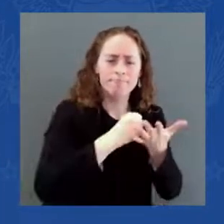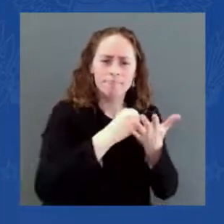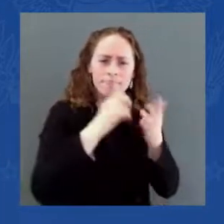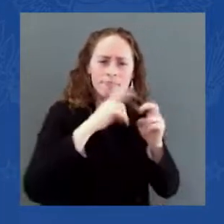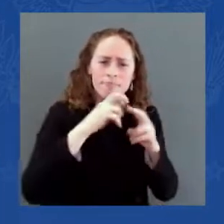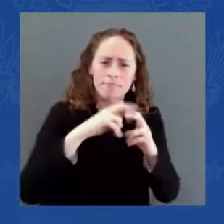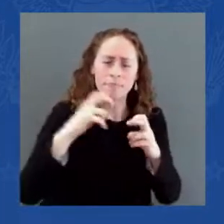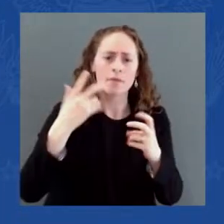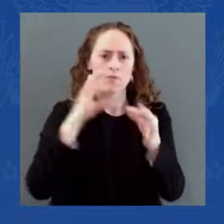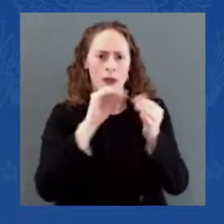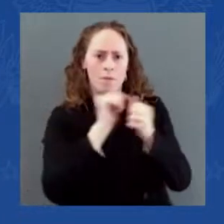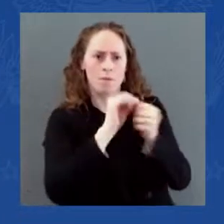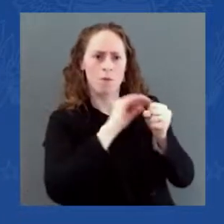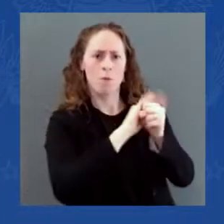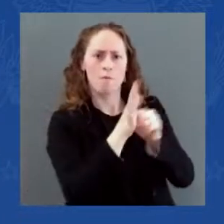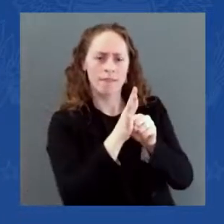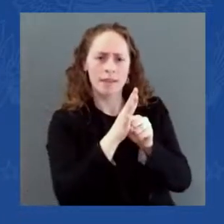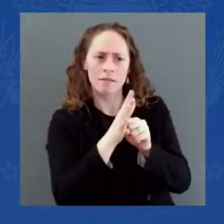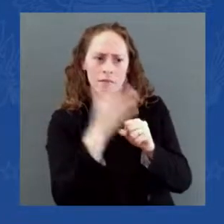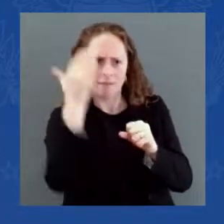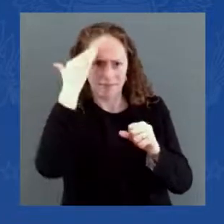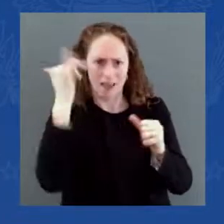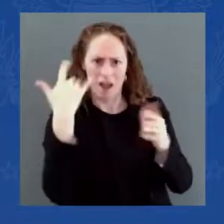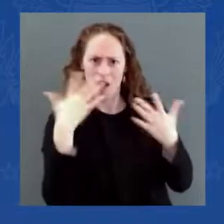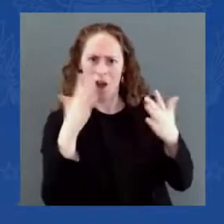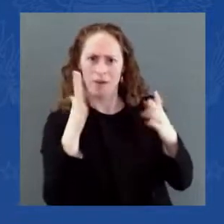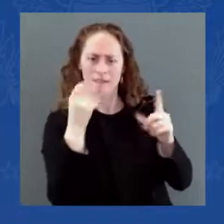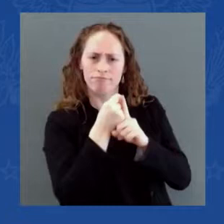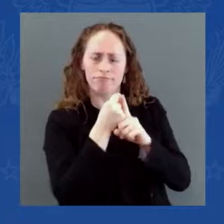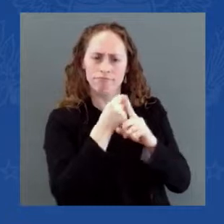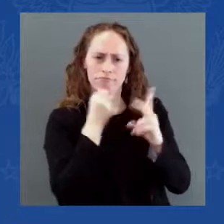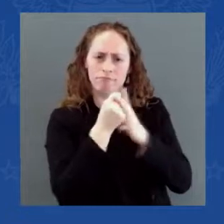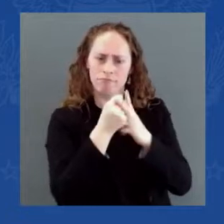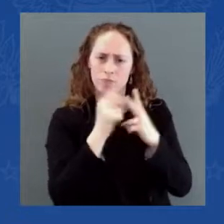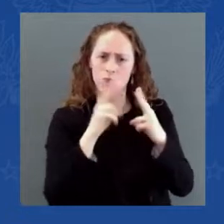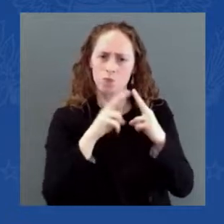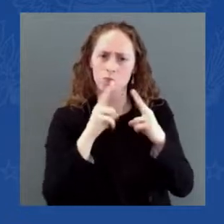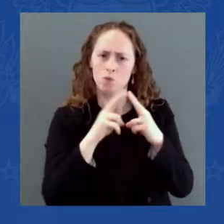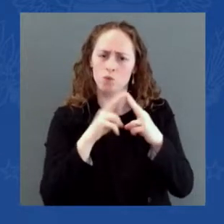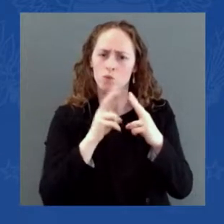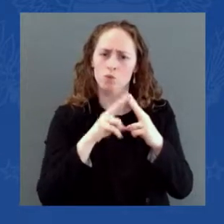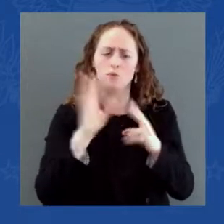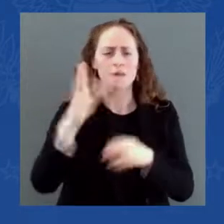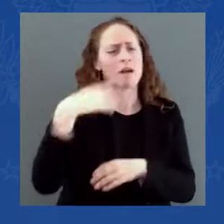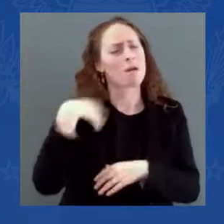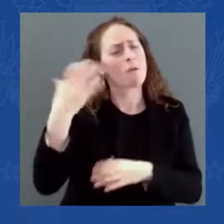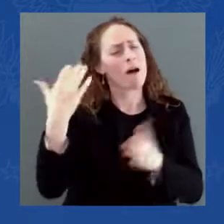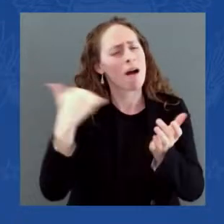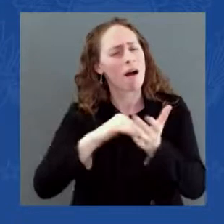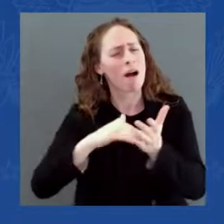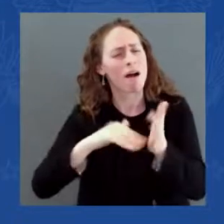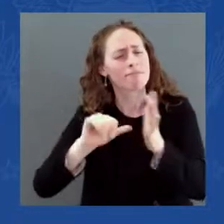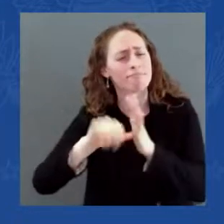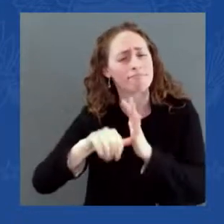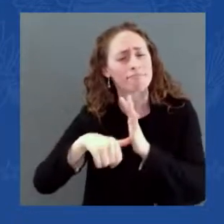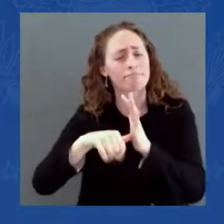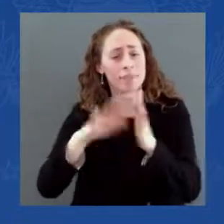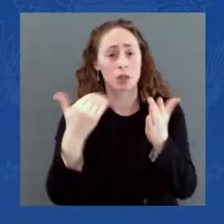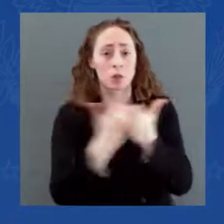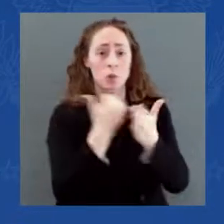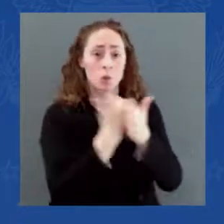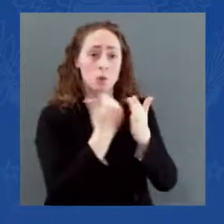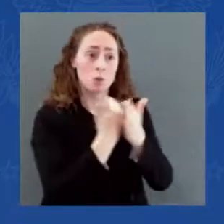as I explained on Monday, this new variant is cause for concern, but not panic. We know there'd be we knew there'd be